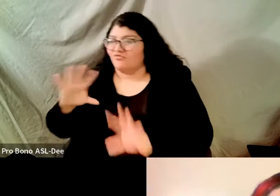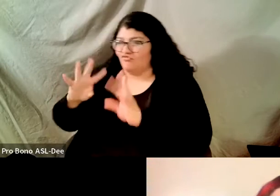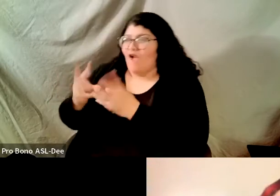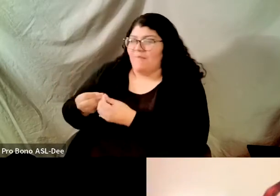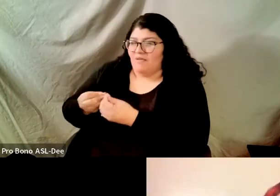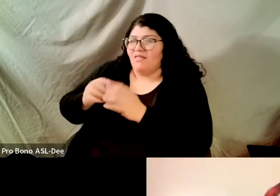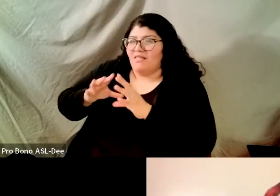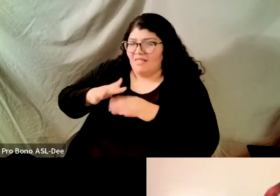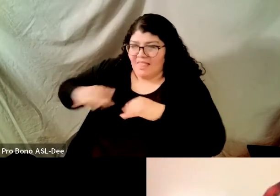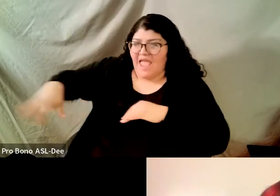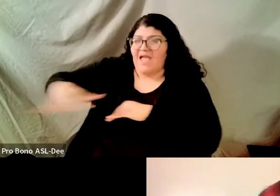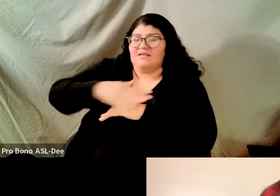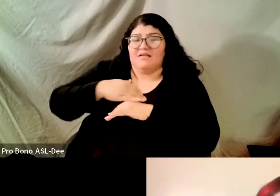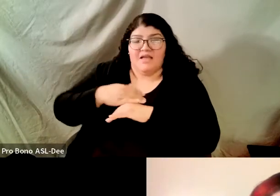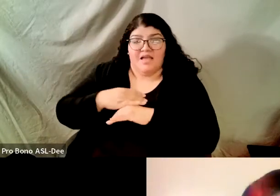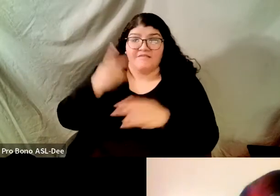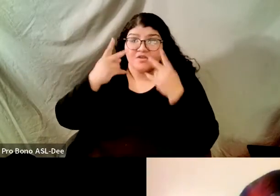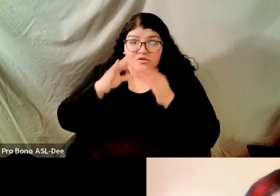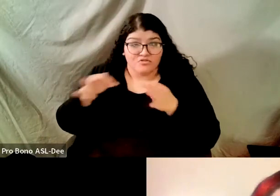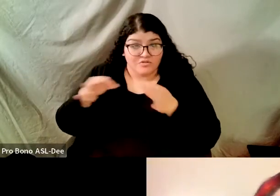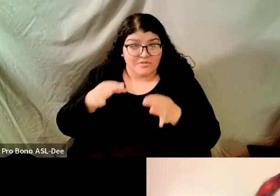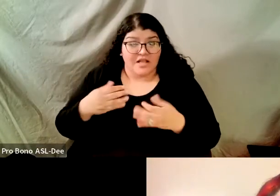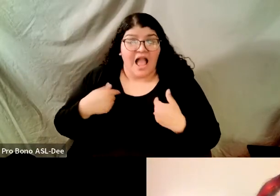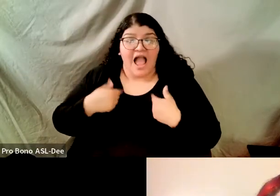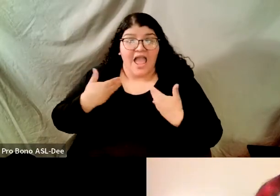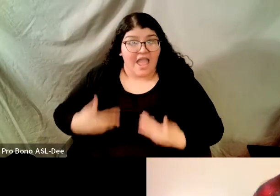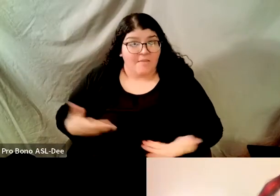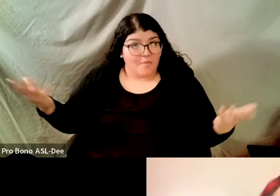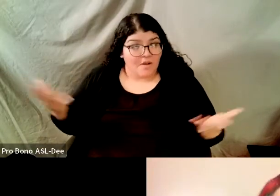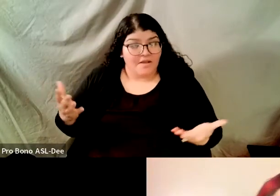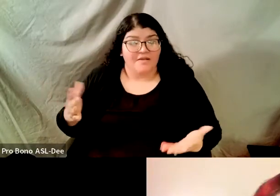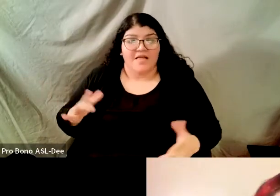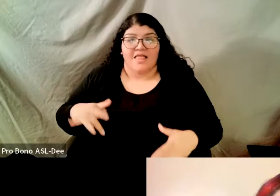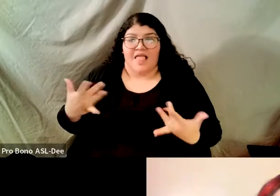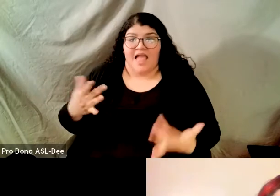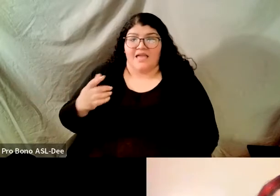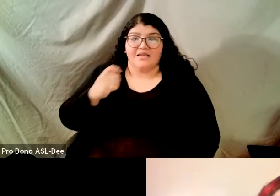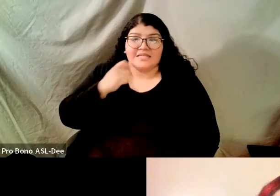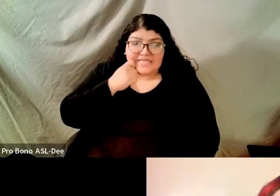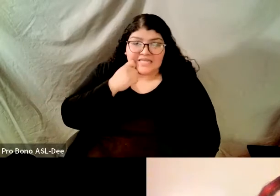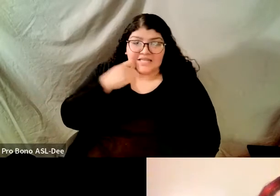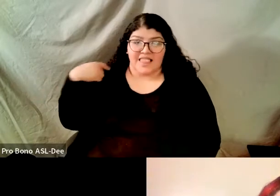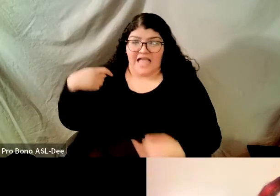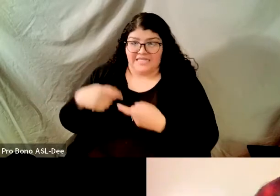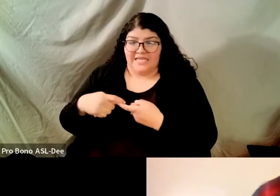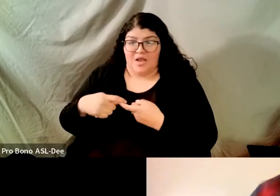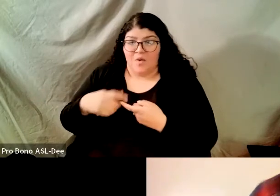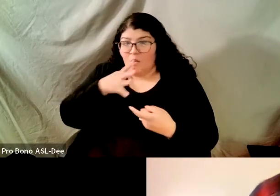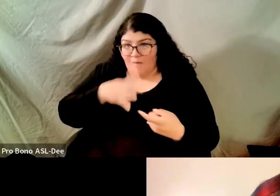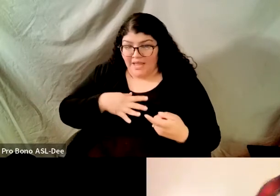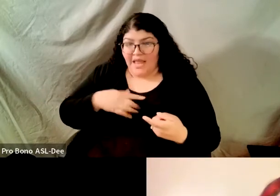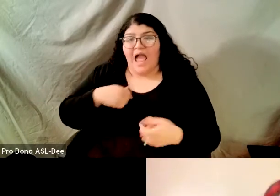description. I am a light-skinned Latina, and I